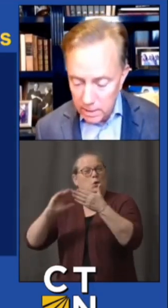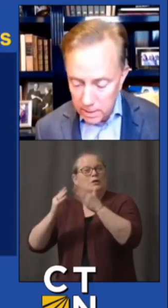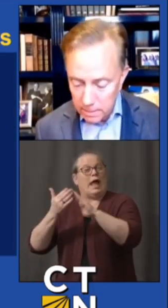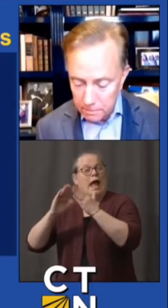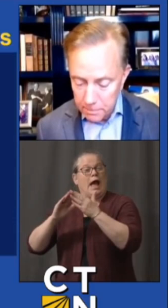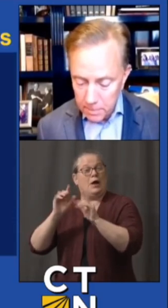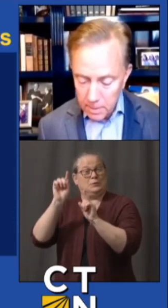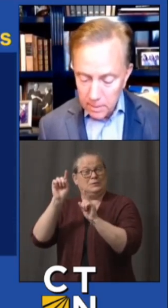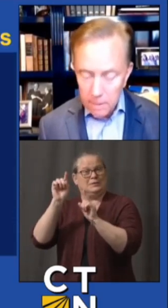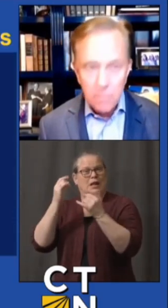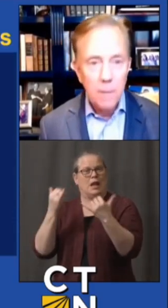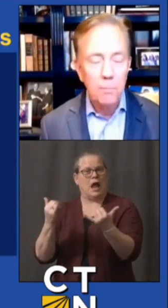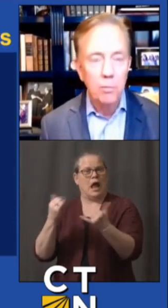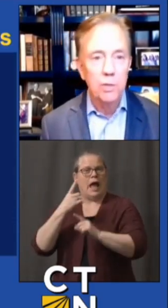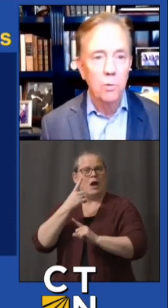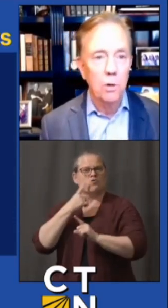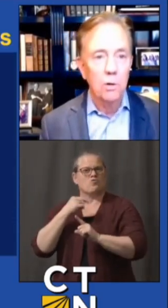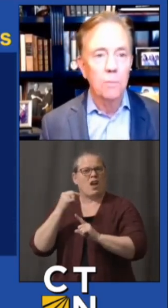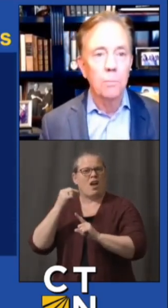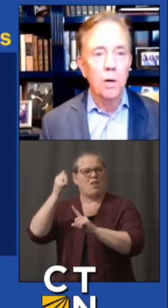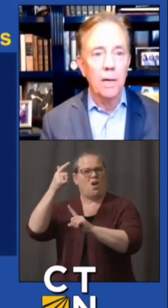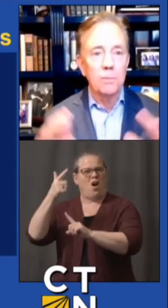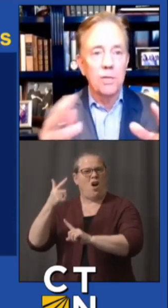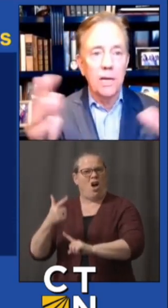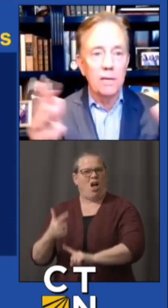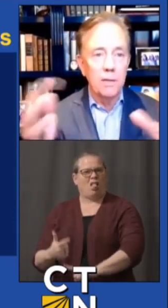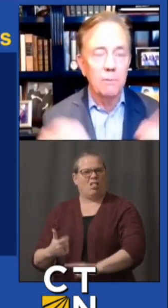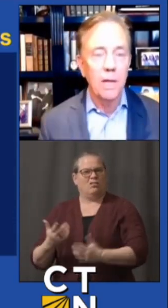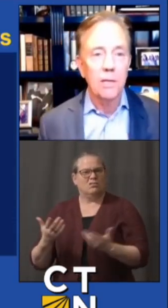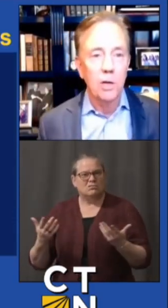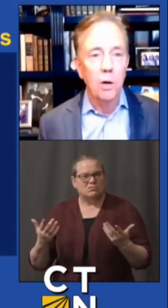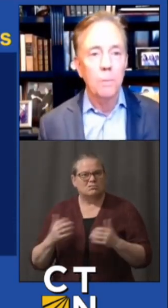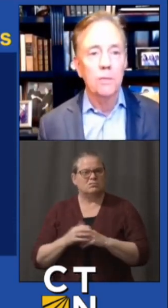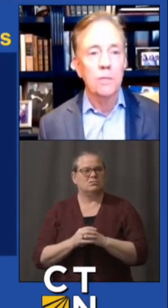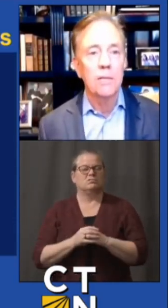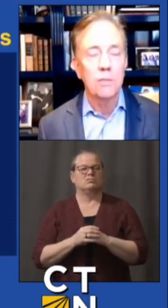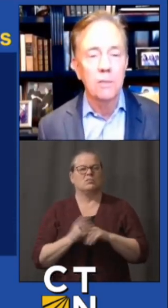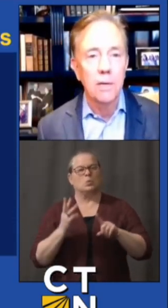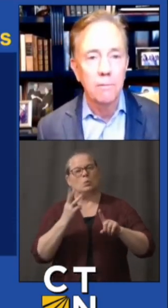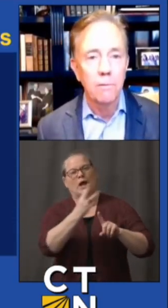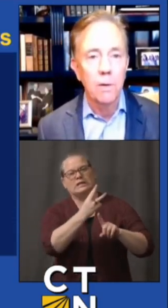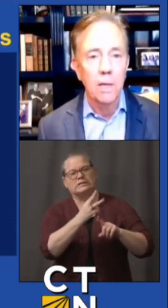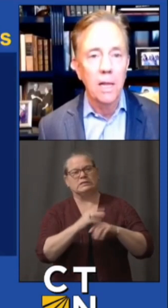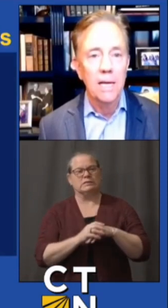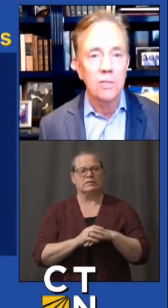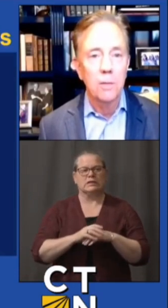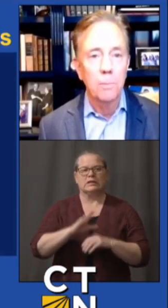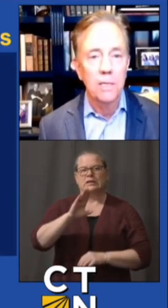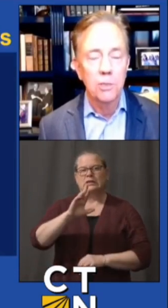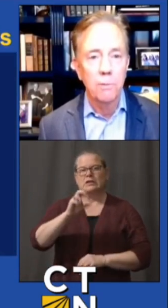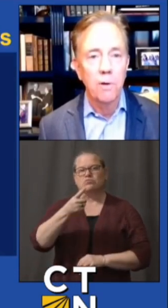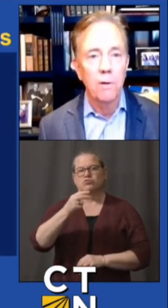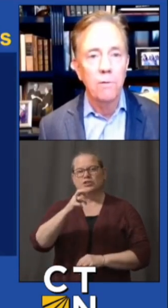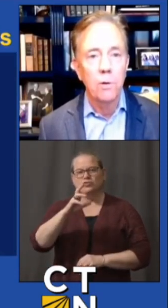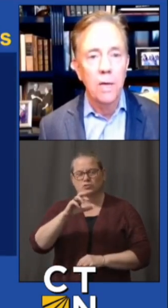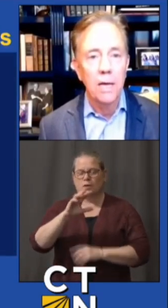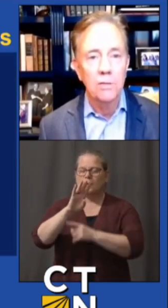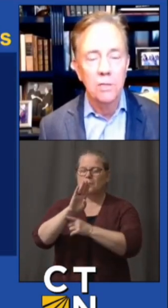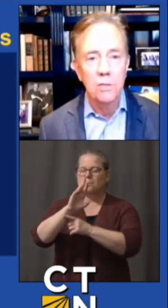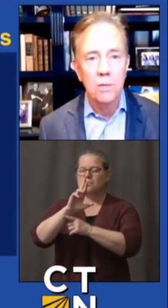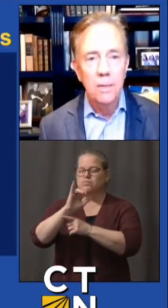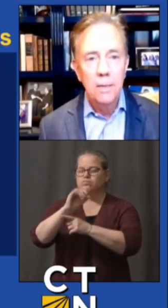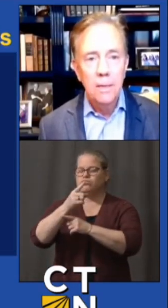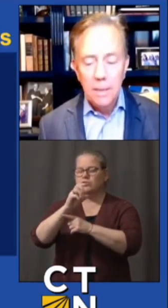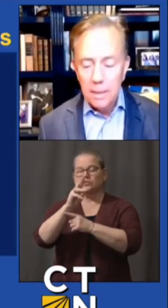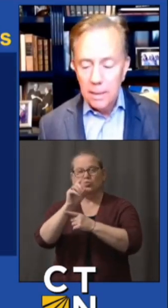red. Maybe Bridgewater or Barkhamsted, you'd like to go because that's one of the last of the places with very few